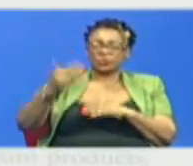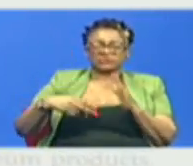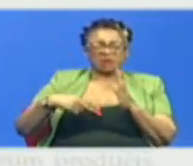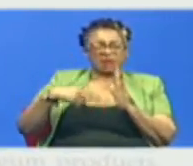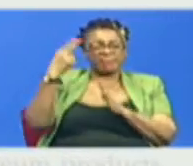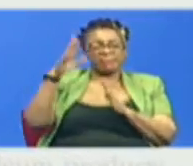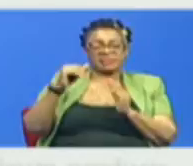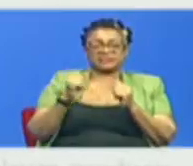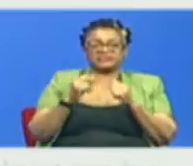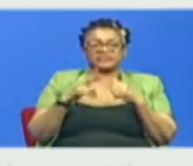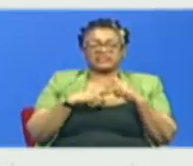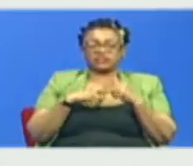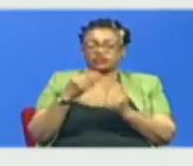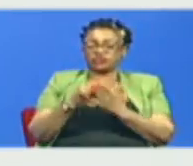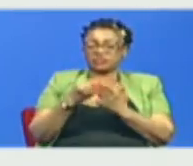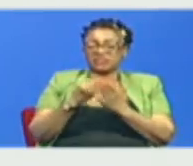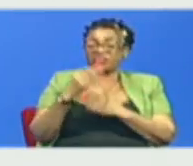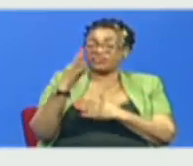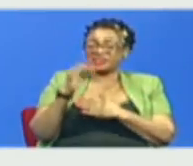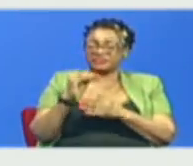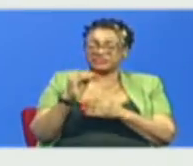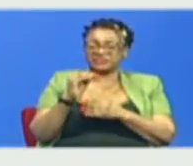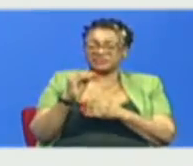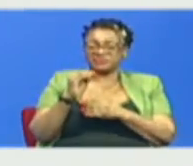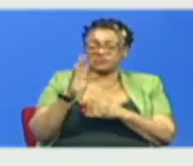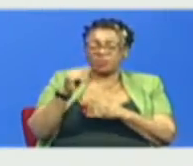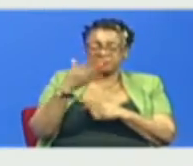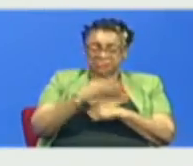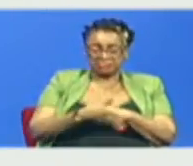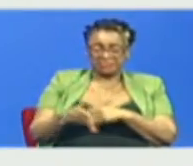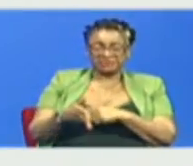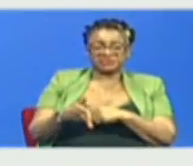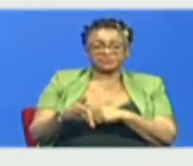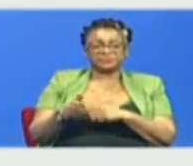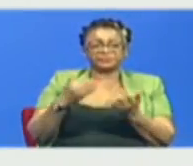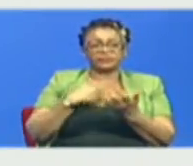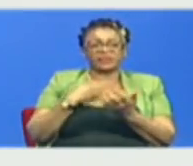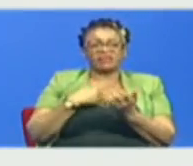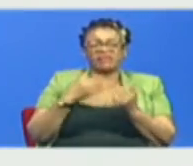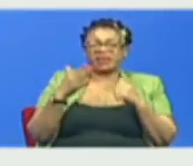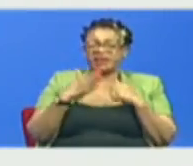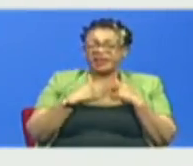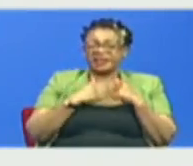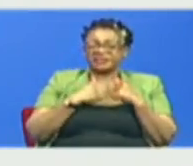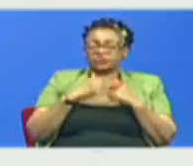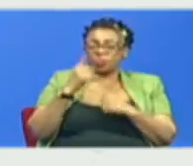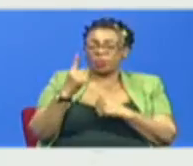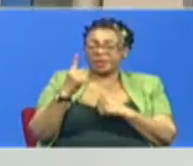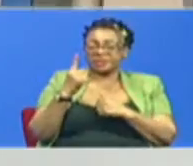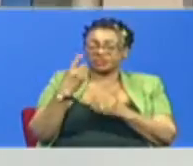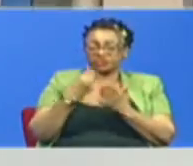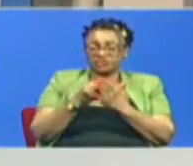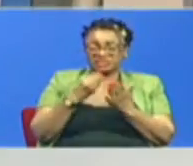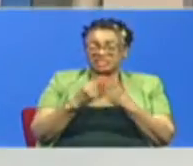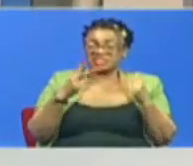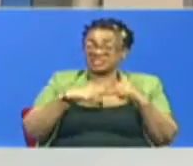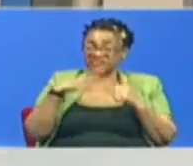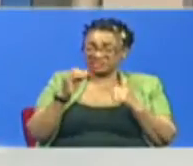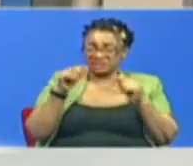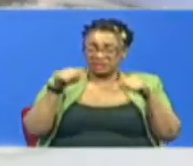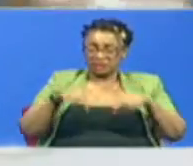shillings and 30 cents, effective midnight, to retail at 91 shillings and 87 cents here in